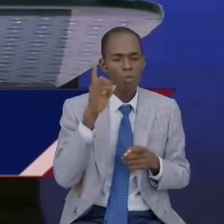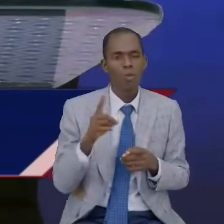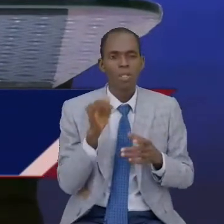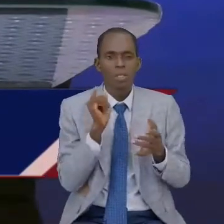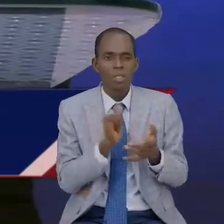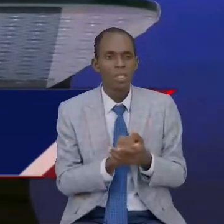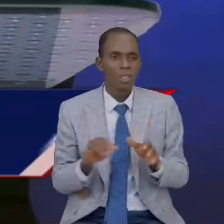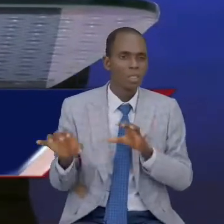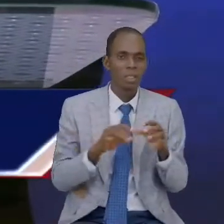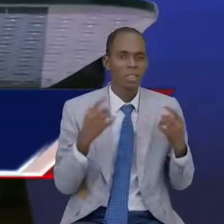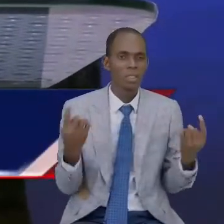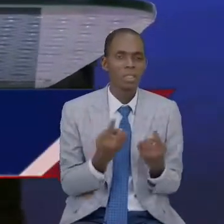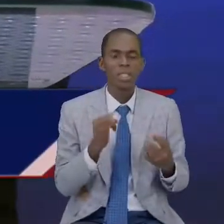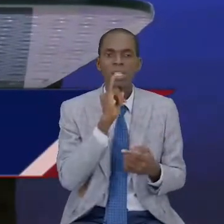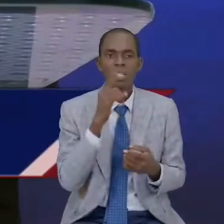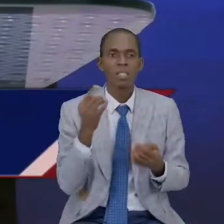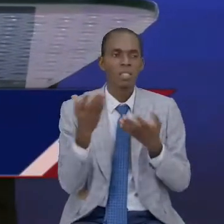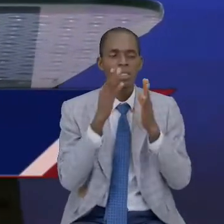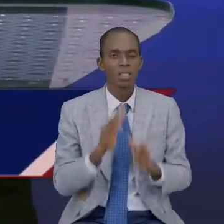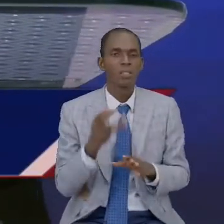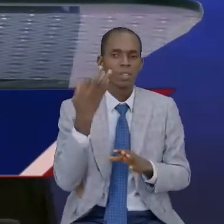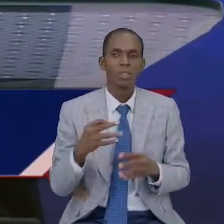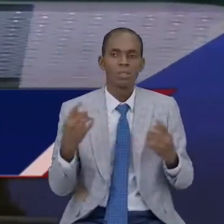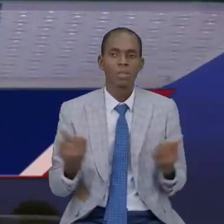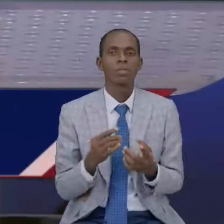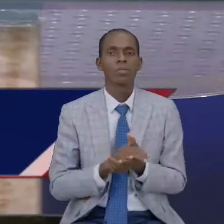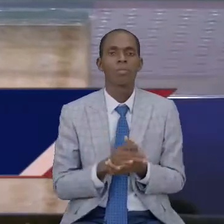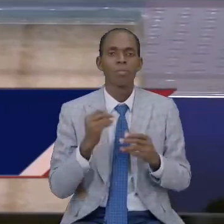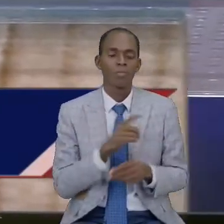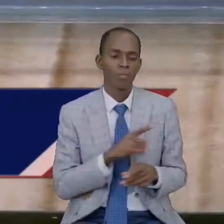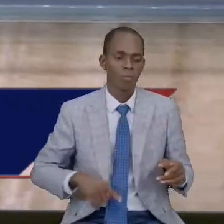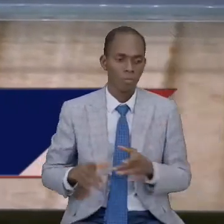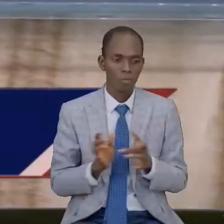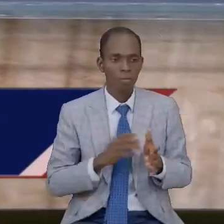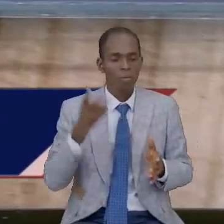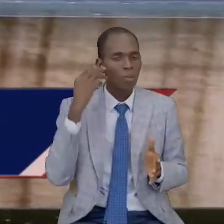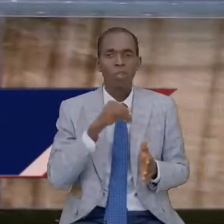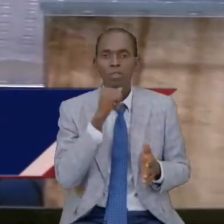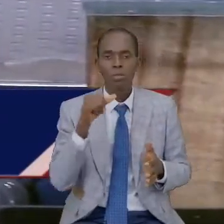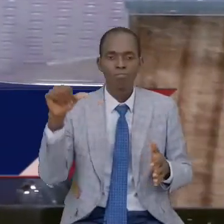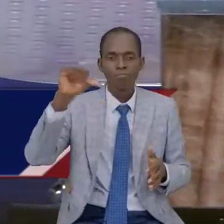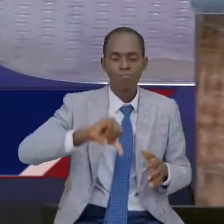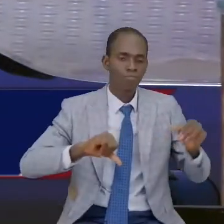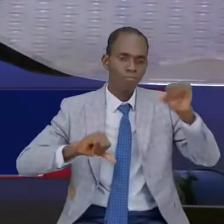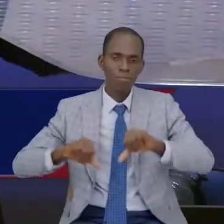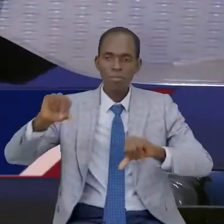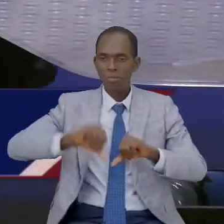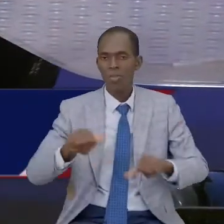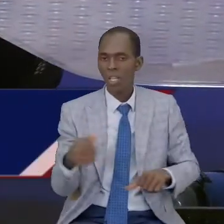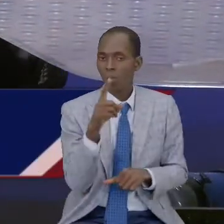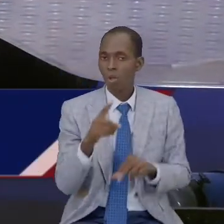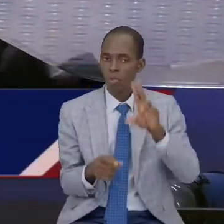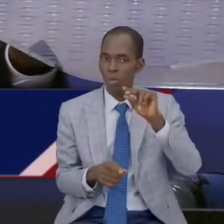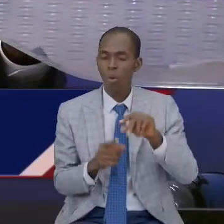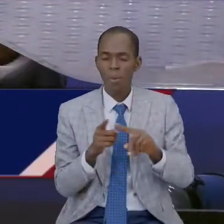whosoever committeth sin, the servant of sin." The Lord Jesus was not condemning anyone. He was just telling